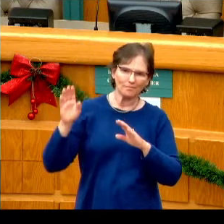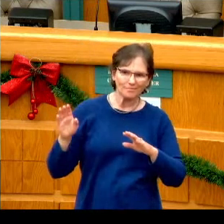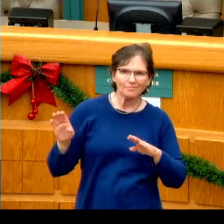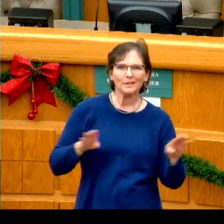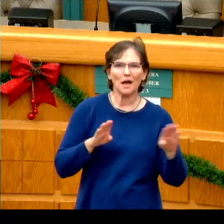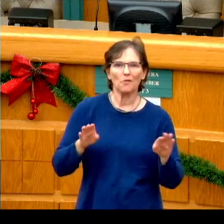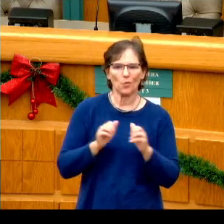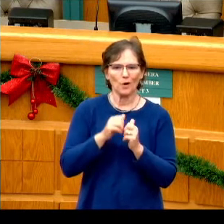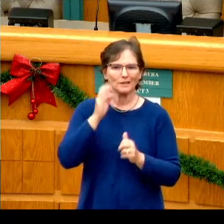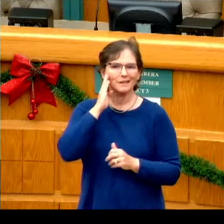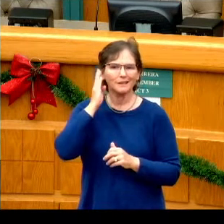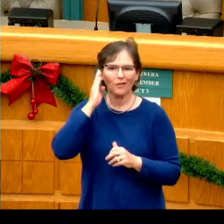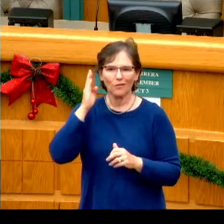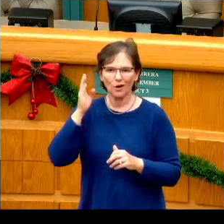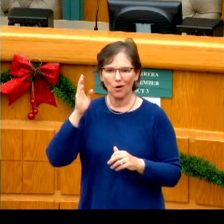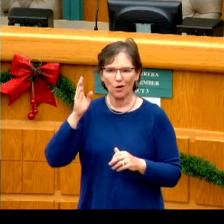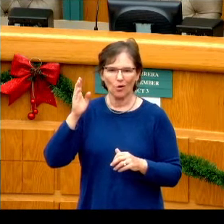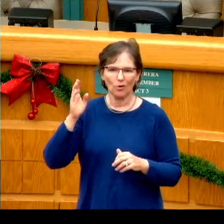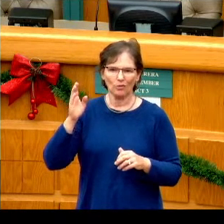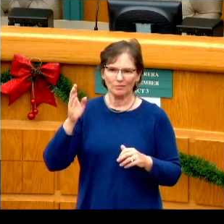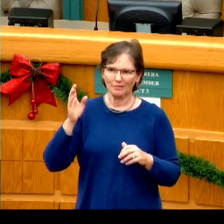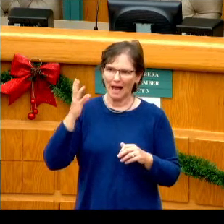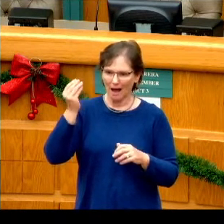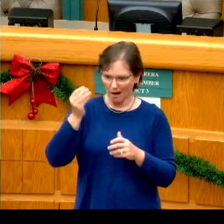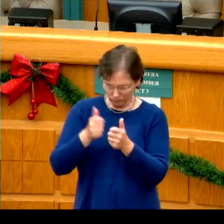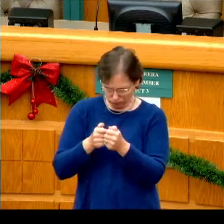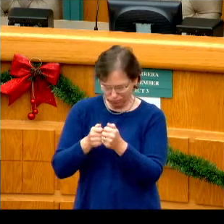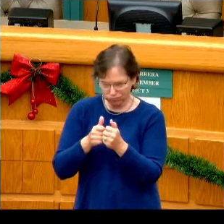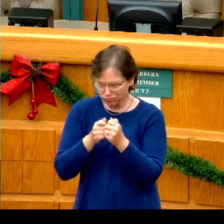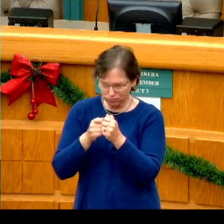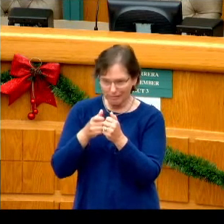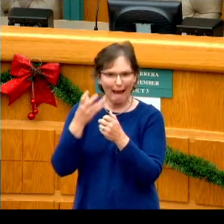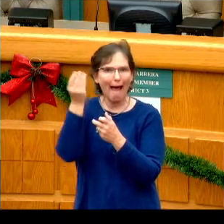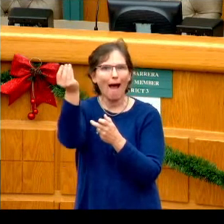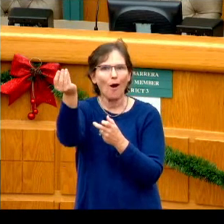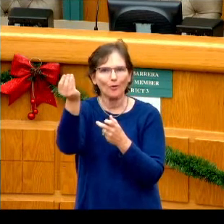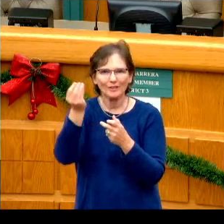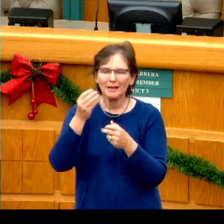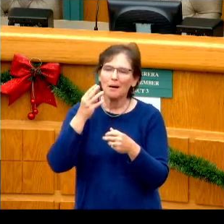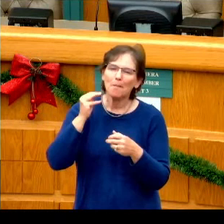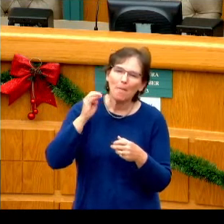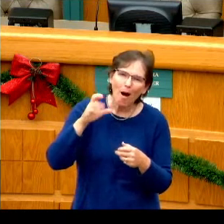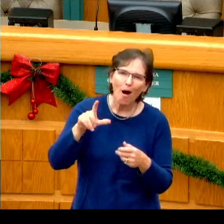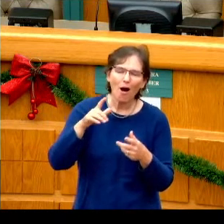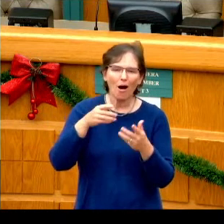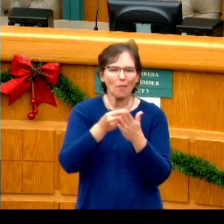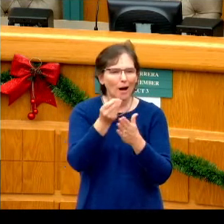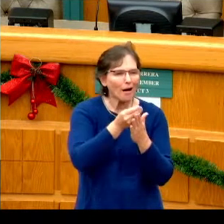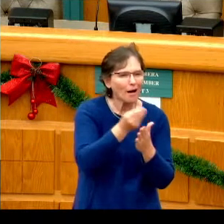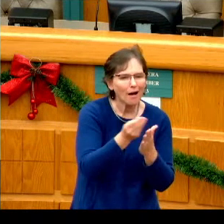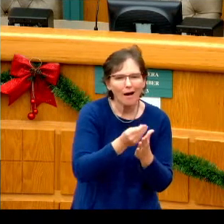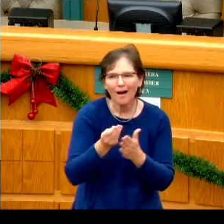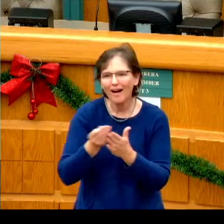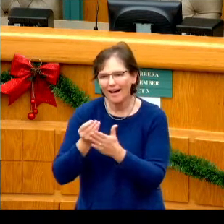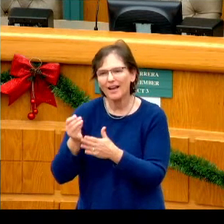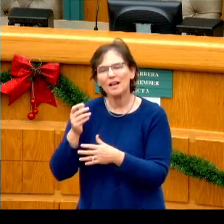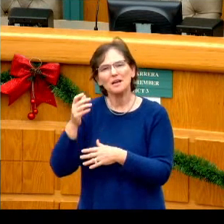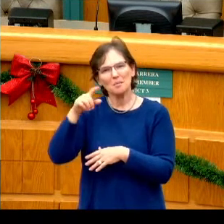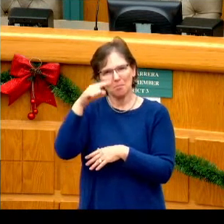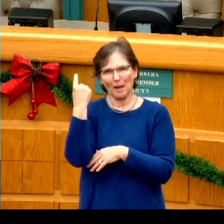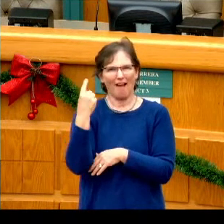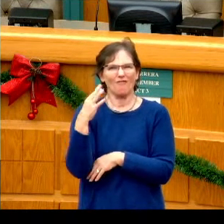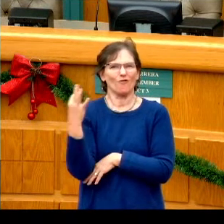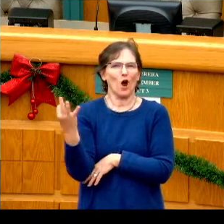sales that are around then. So there was a big Black Friday spike in mobility. There was a big Black Friday spike